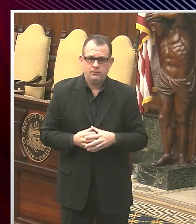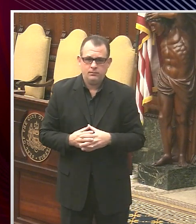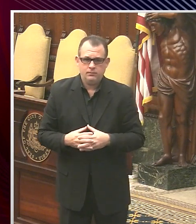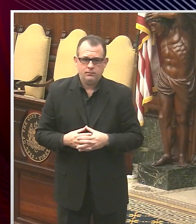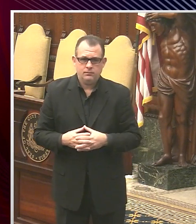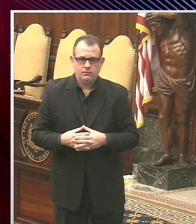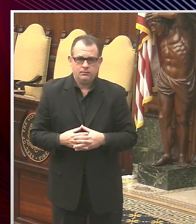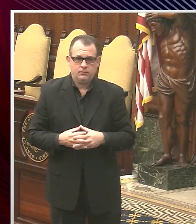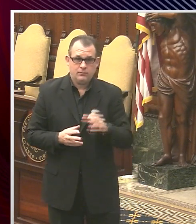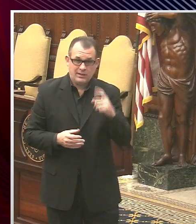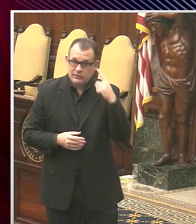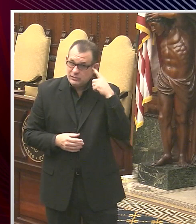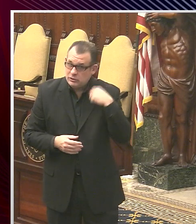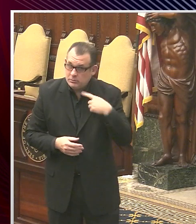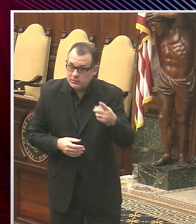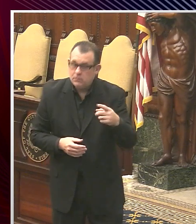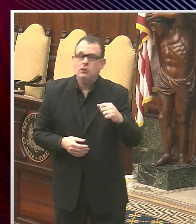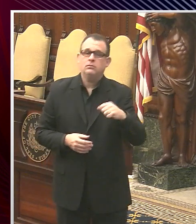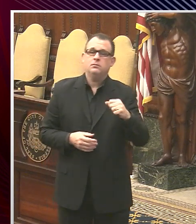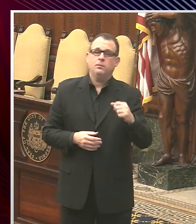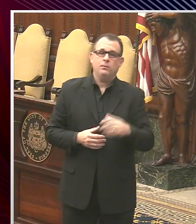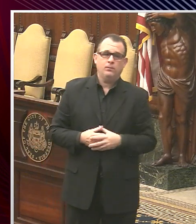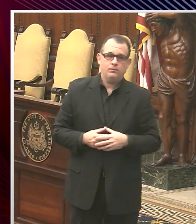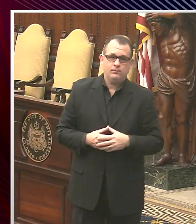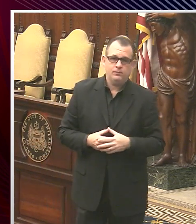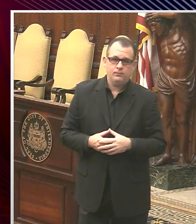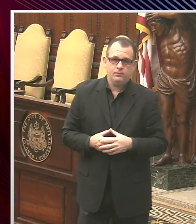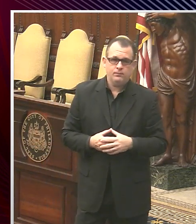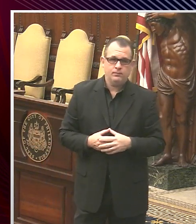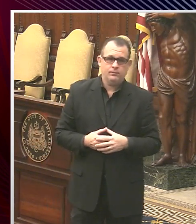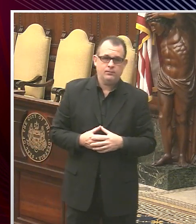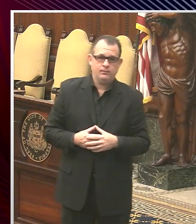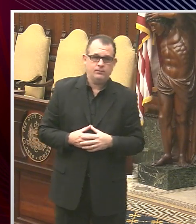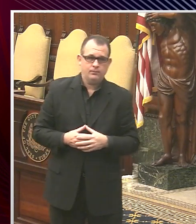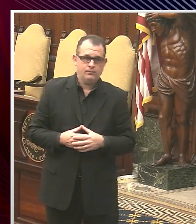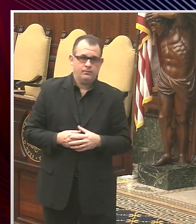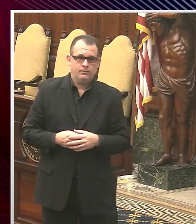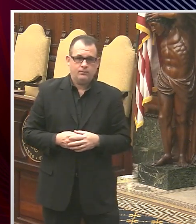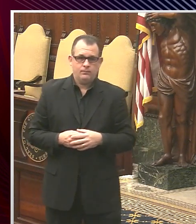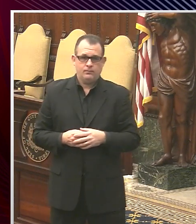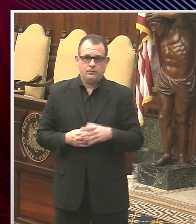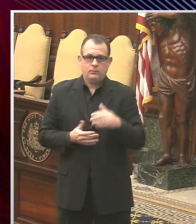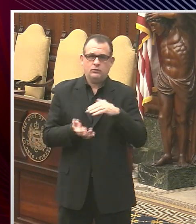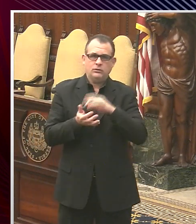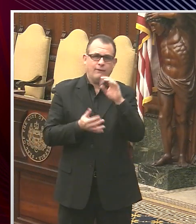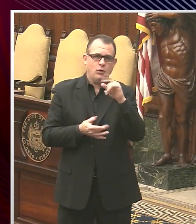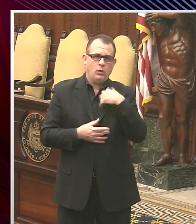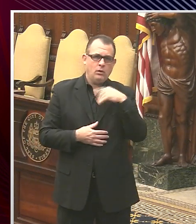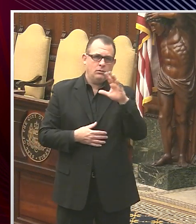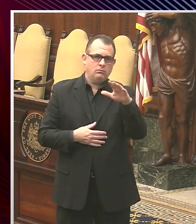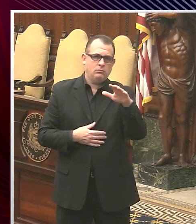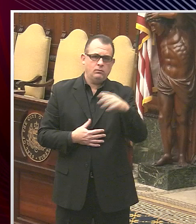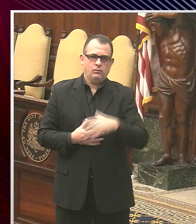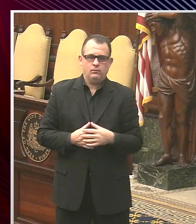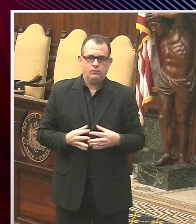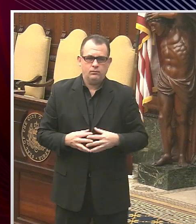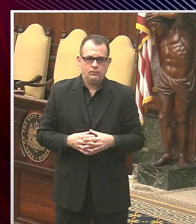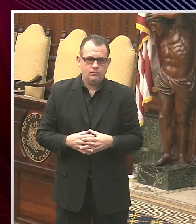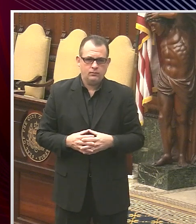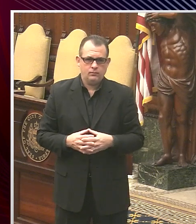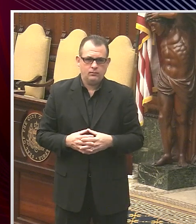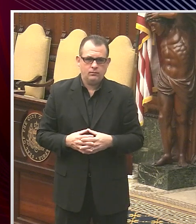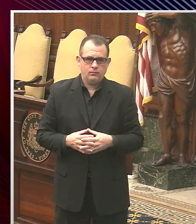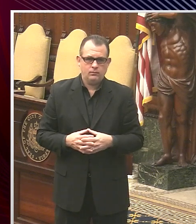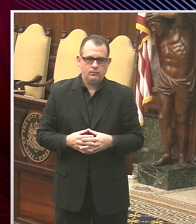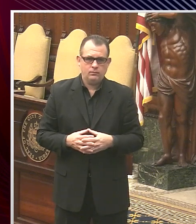Hi, can you hear me? Yes, you're good. Go ahead. Okay. Question for Dr. Farley about testing for the variant